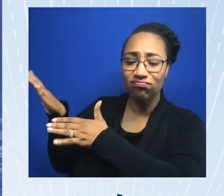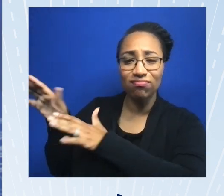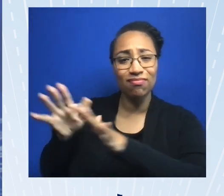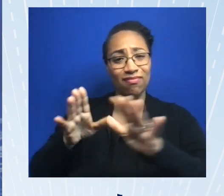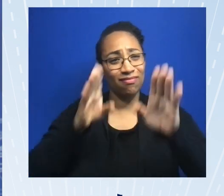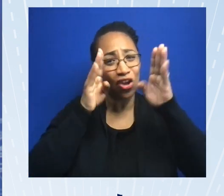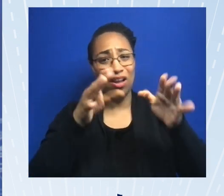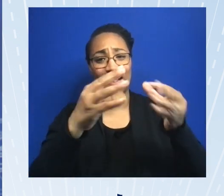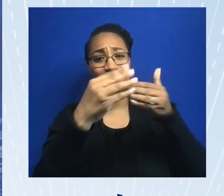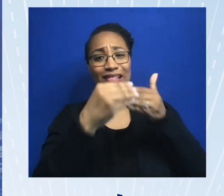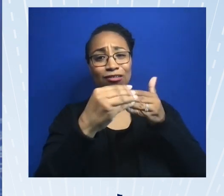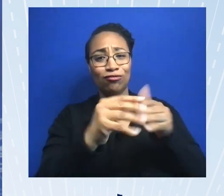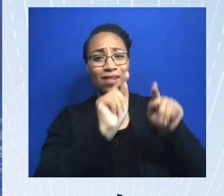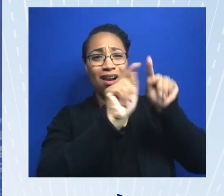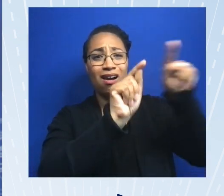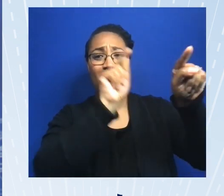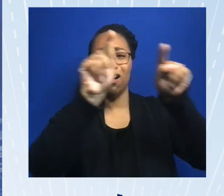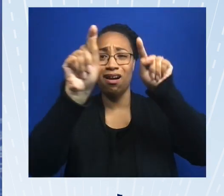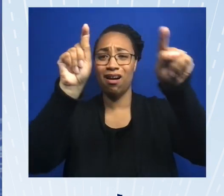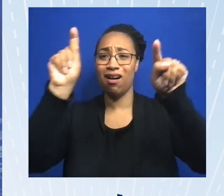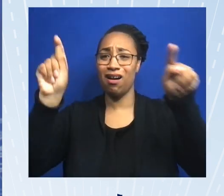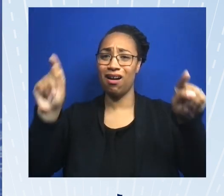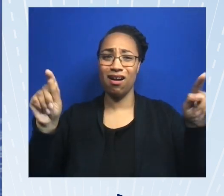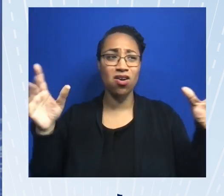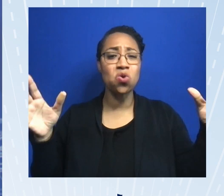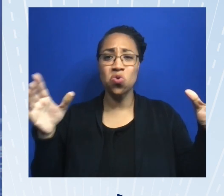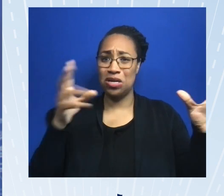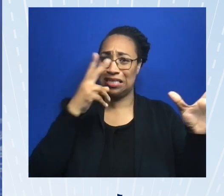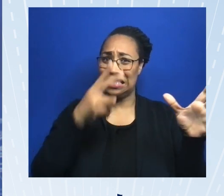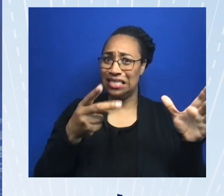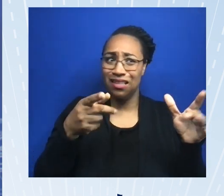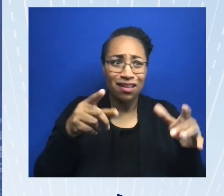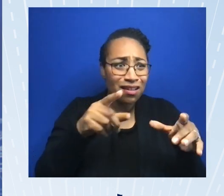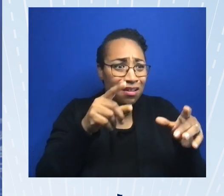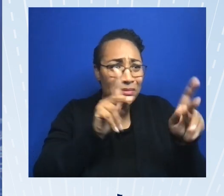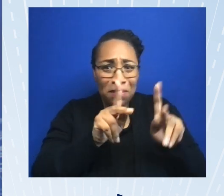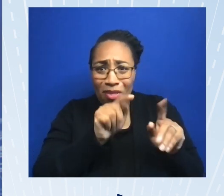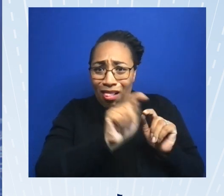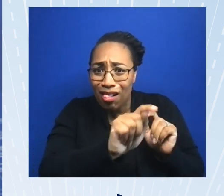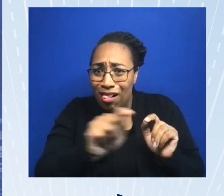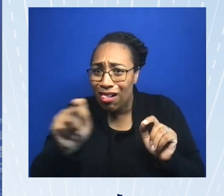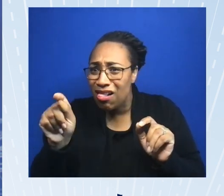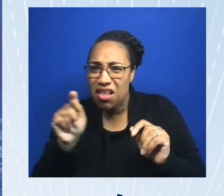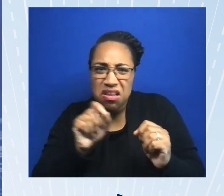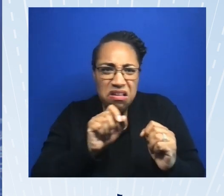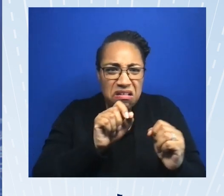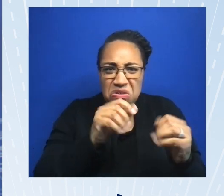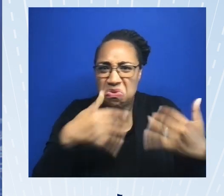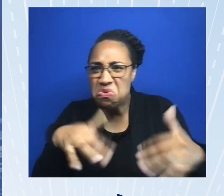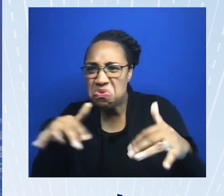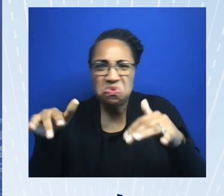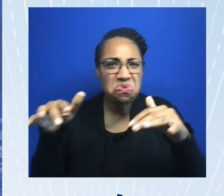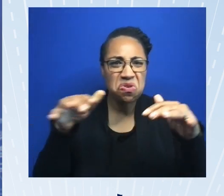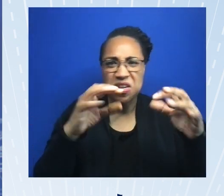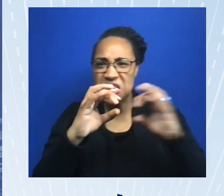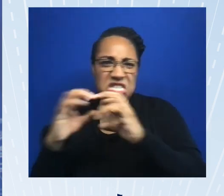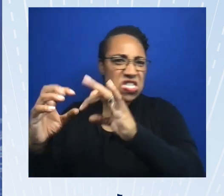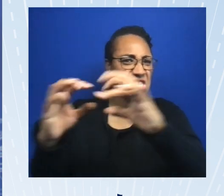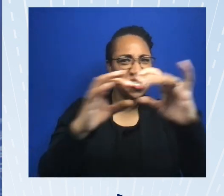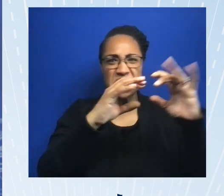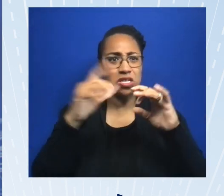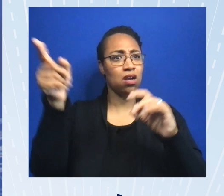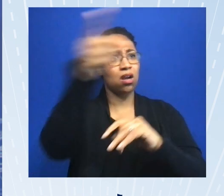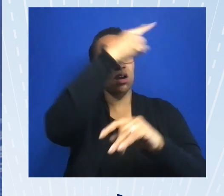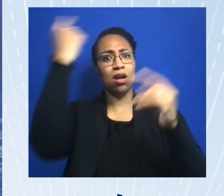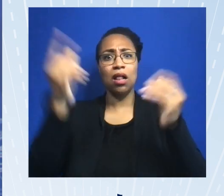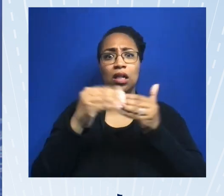unprecedented determination to fight anti-Semitism. It will shape and drive our effort at home. It will serve